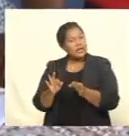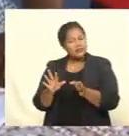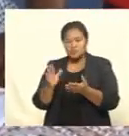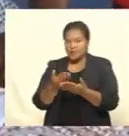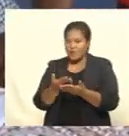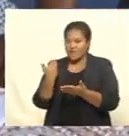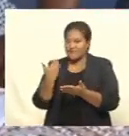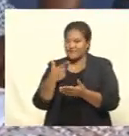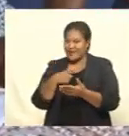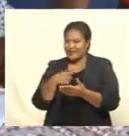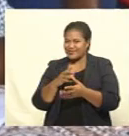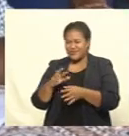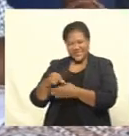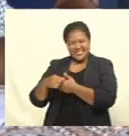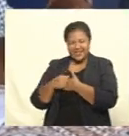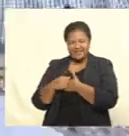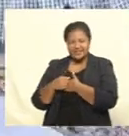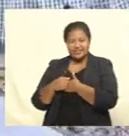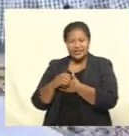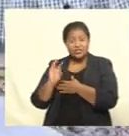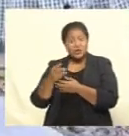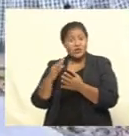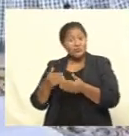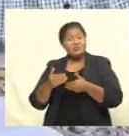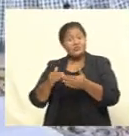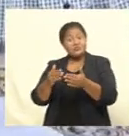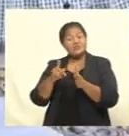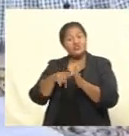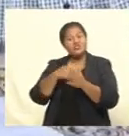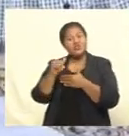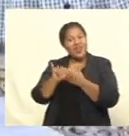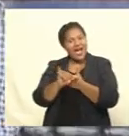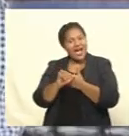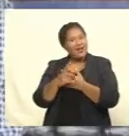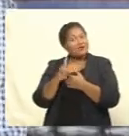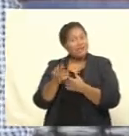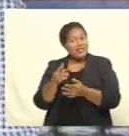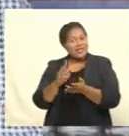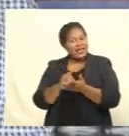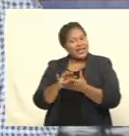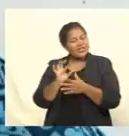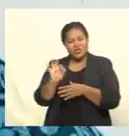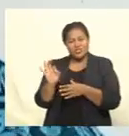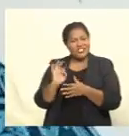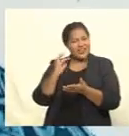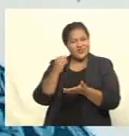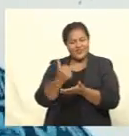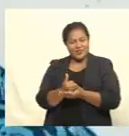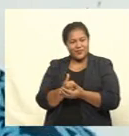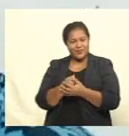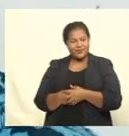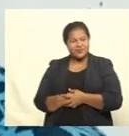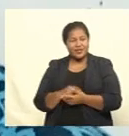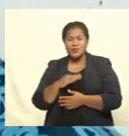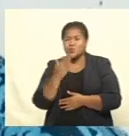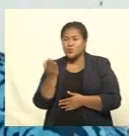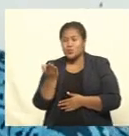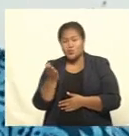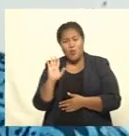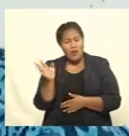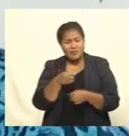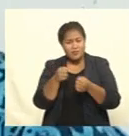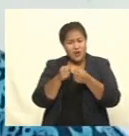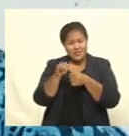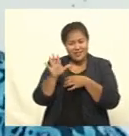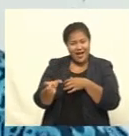safety of boxers. The event has been moved to July with an exact date yet to be confirmed. We are urging all the boxers who have